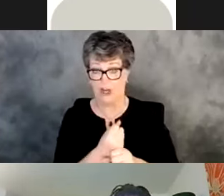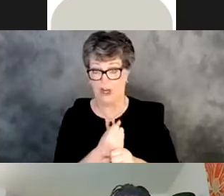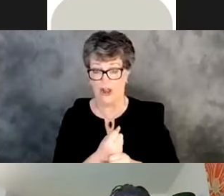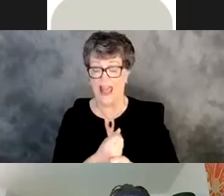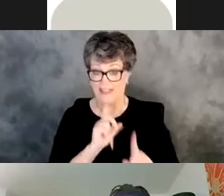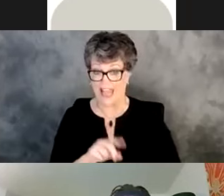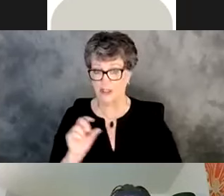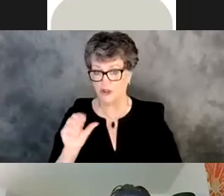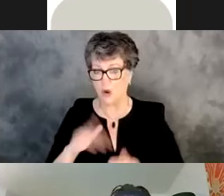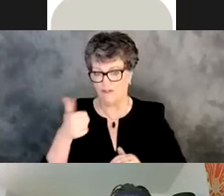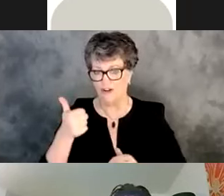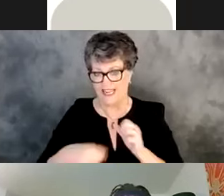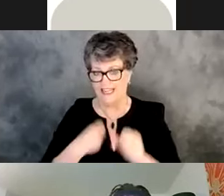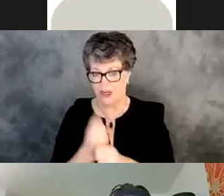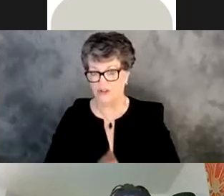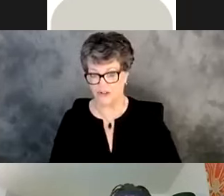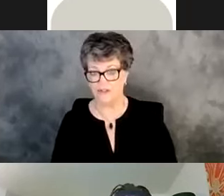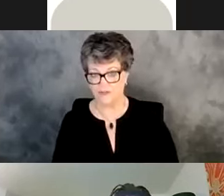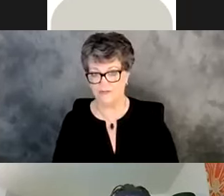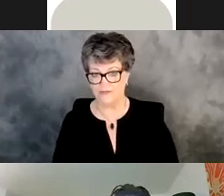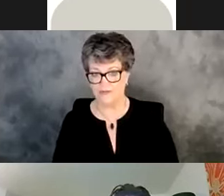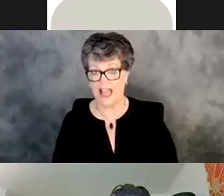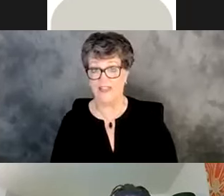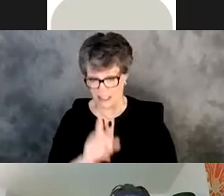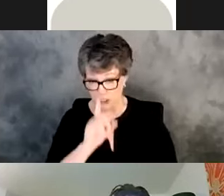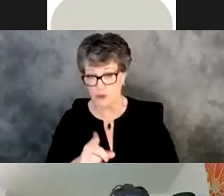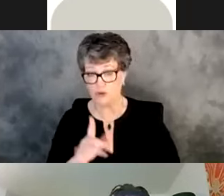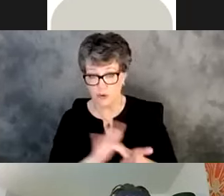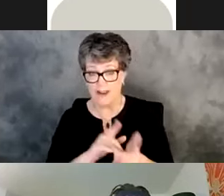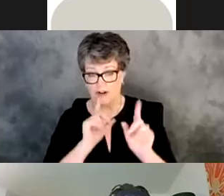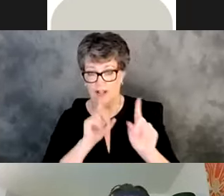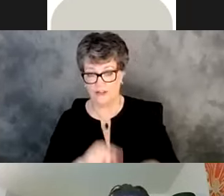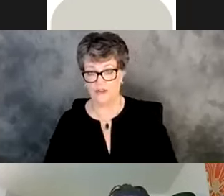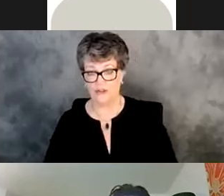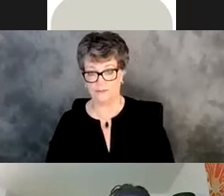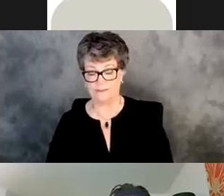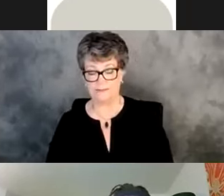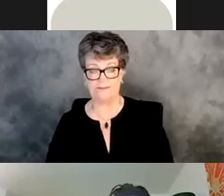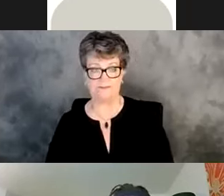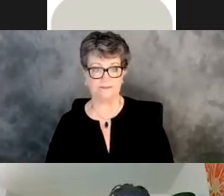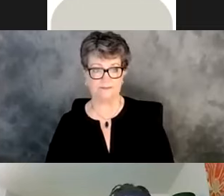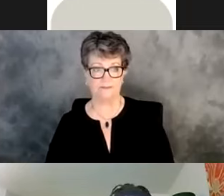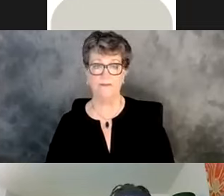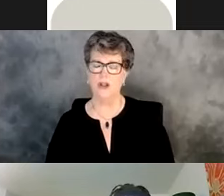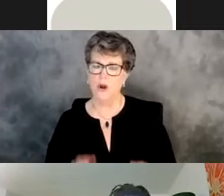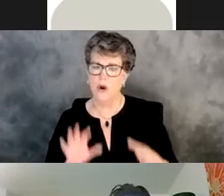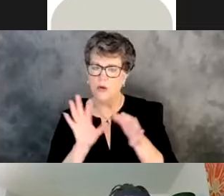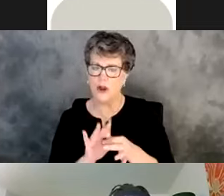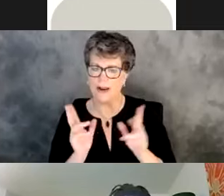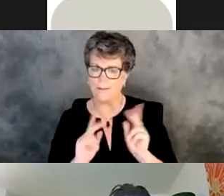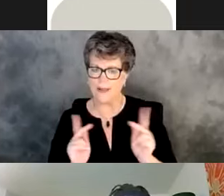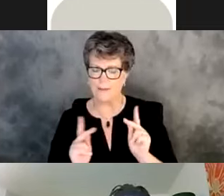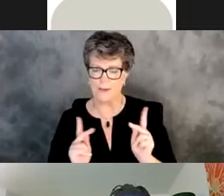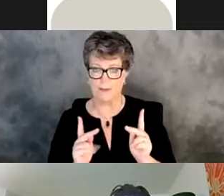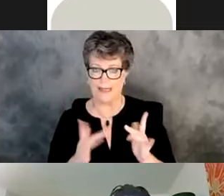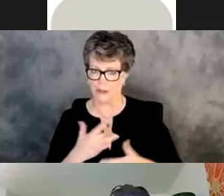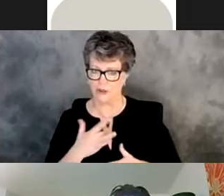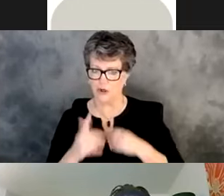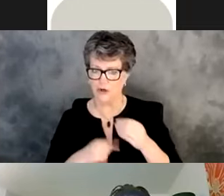answer is over 10 years. That's true. That's the true medical answer. In regards to people being concerned